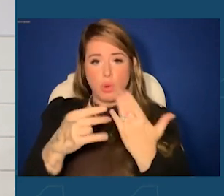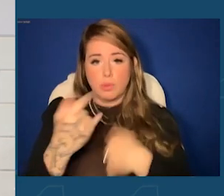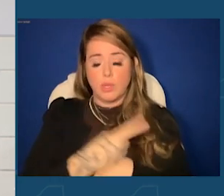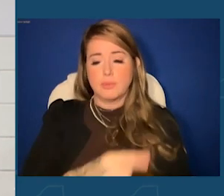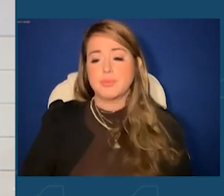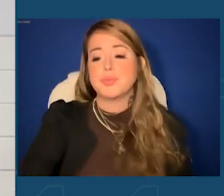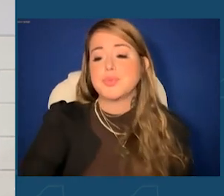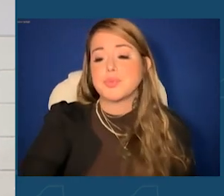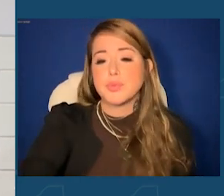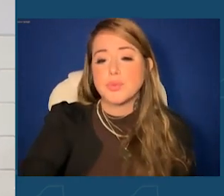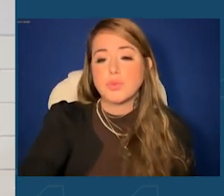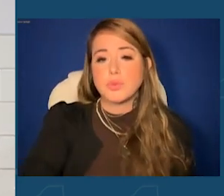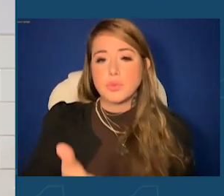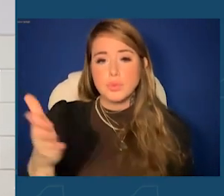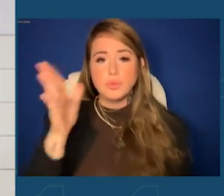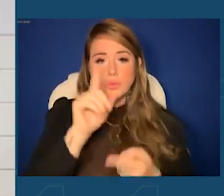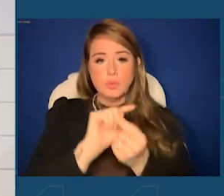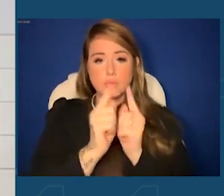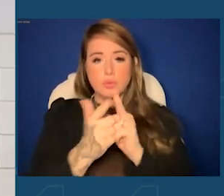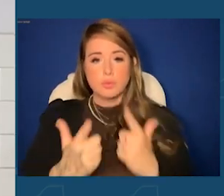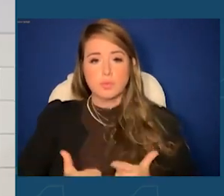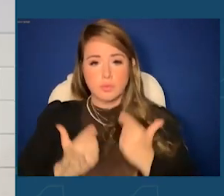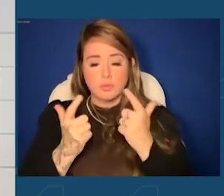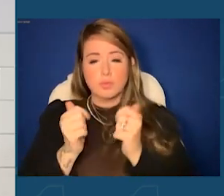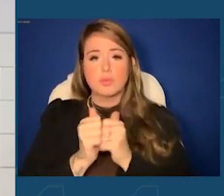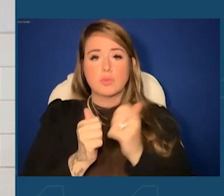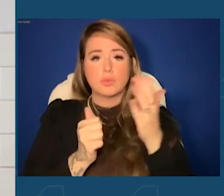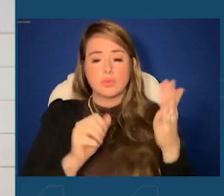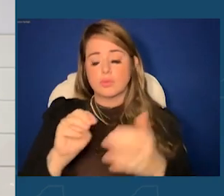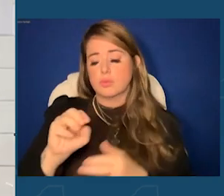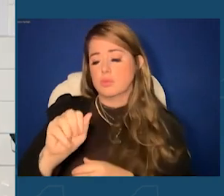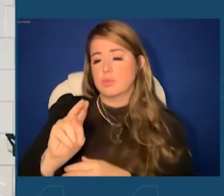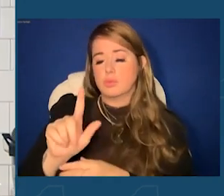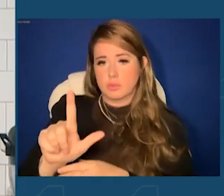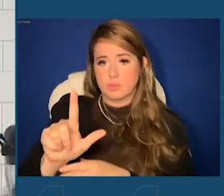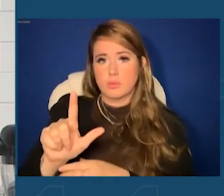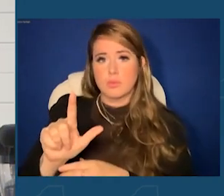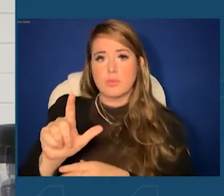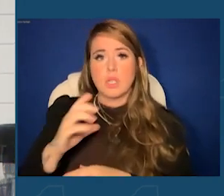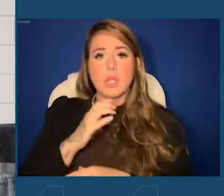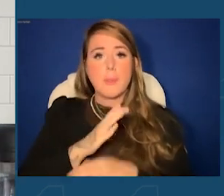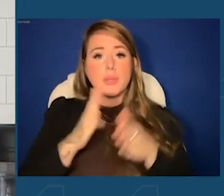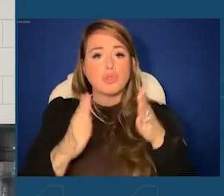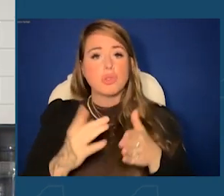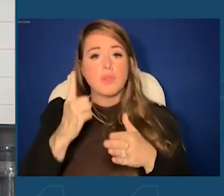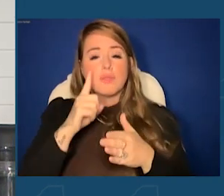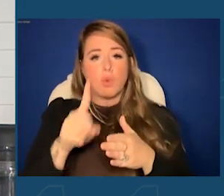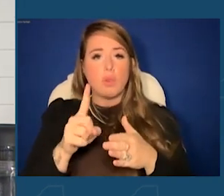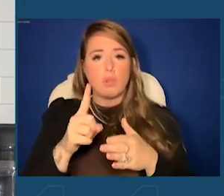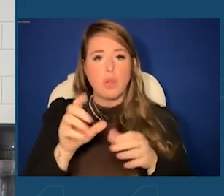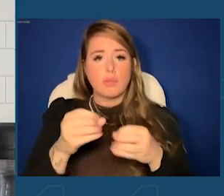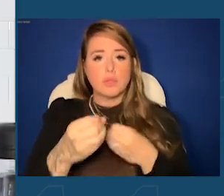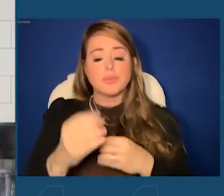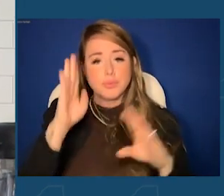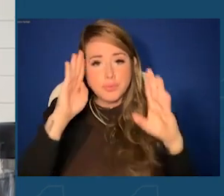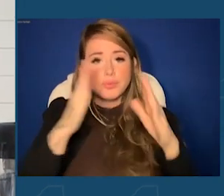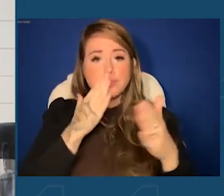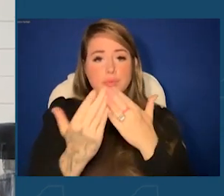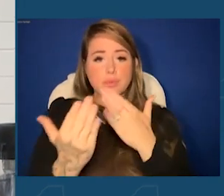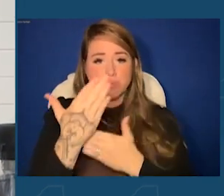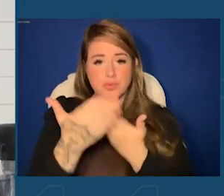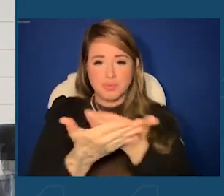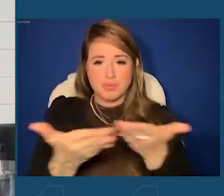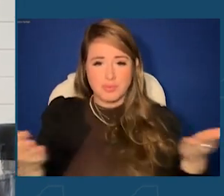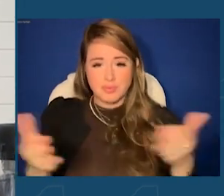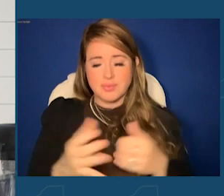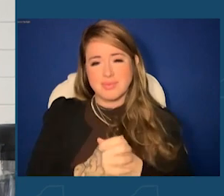Speech will be translated live by Manuel Castro, Commissioner of the Mayor's Office of Immigrant Affairs. Muy buenos días a todos. Good morning,